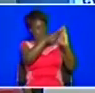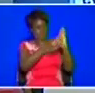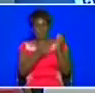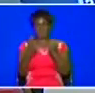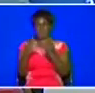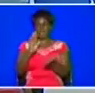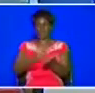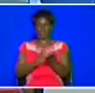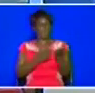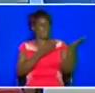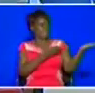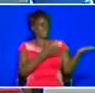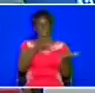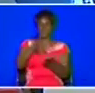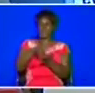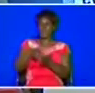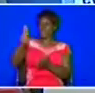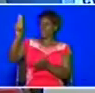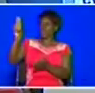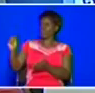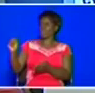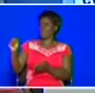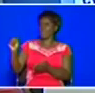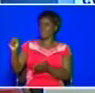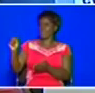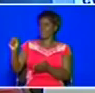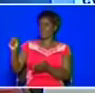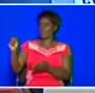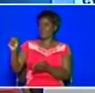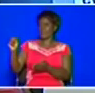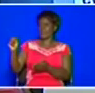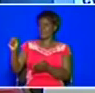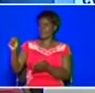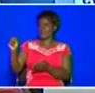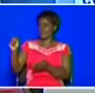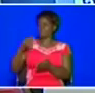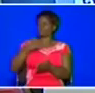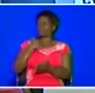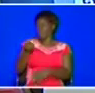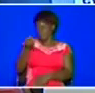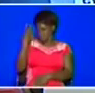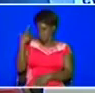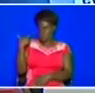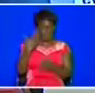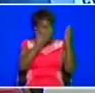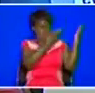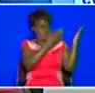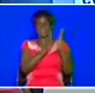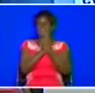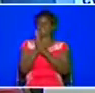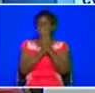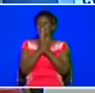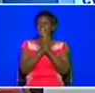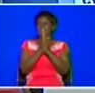in this statement, this ratio, the UN, and there's quite a bit to get into. So this is going to be interesting. Okay,